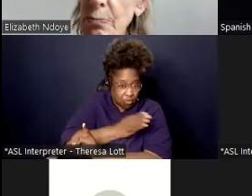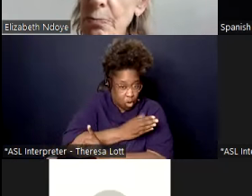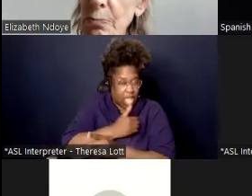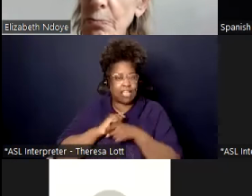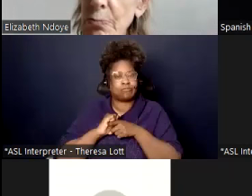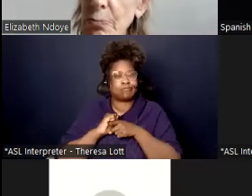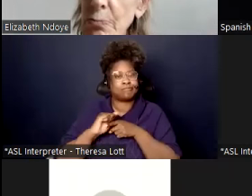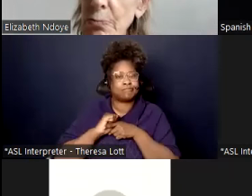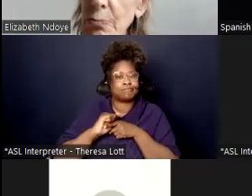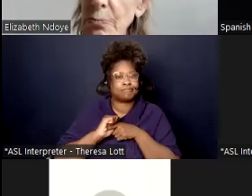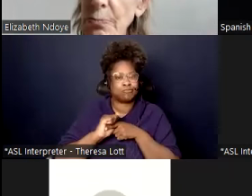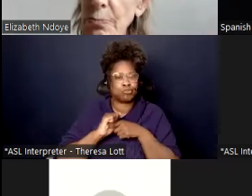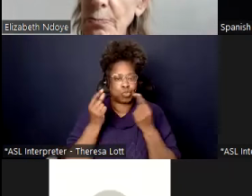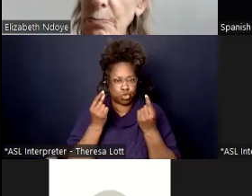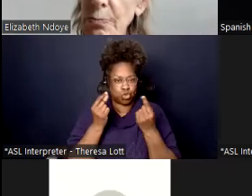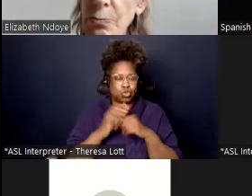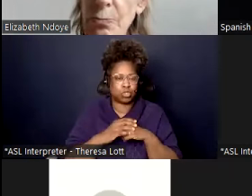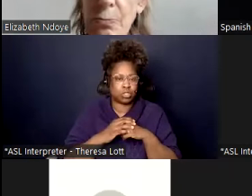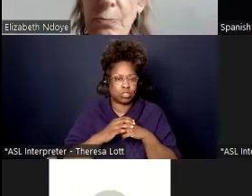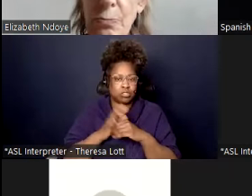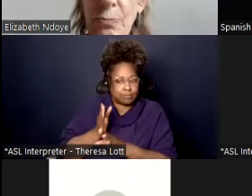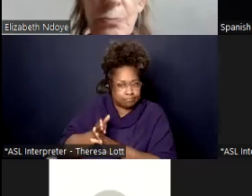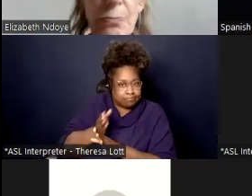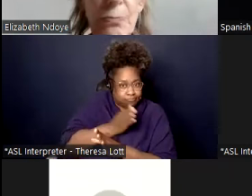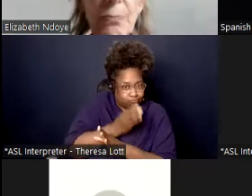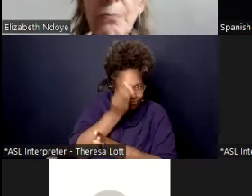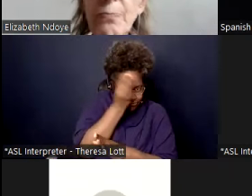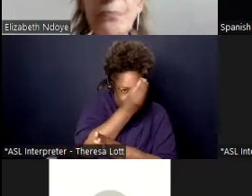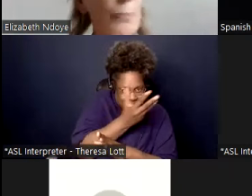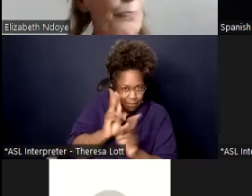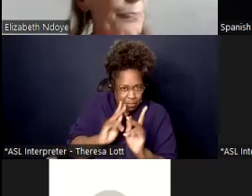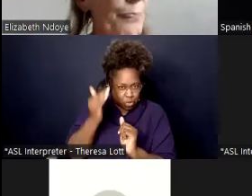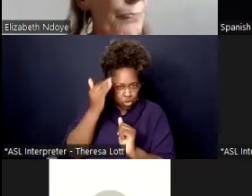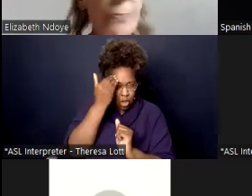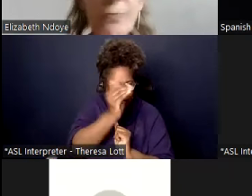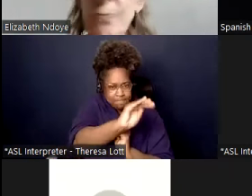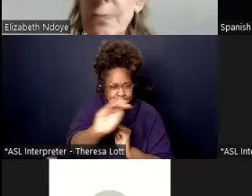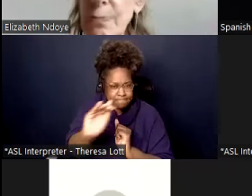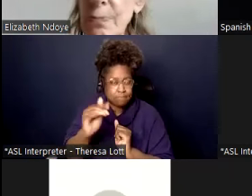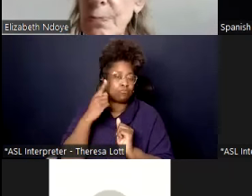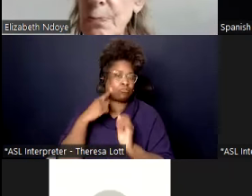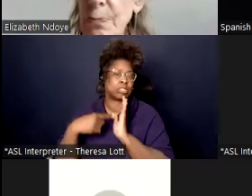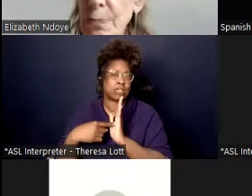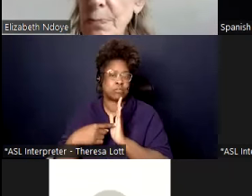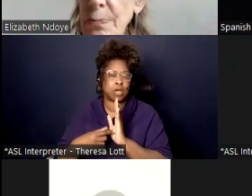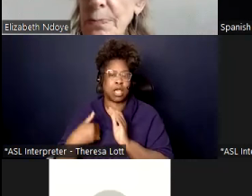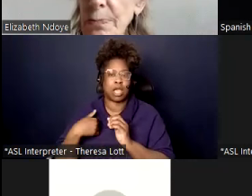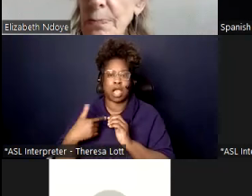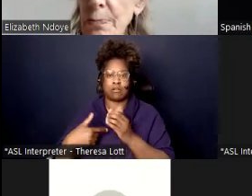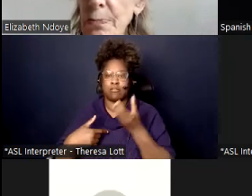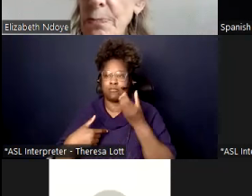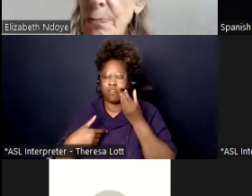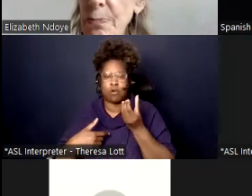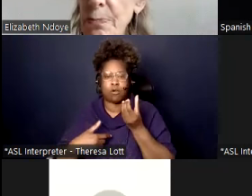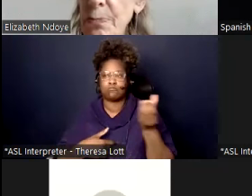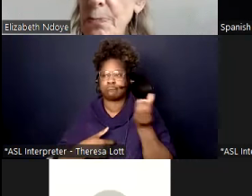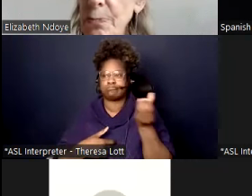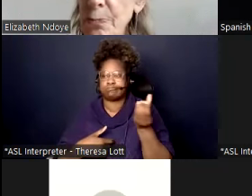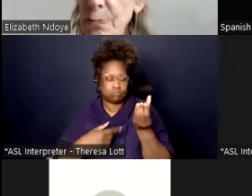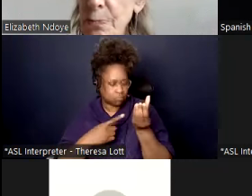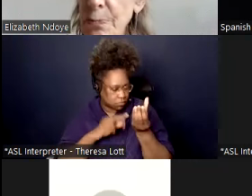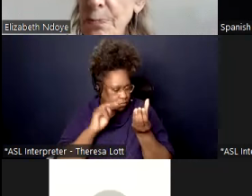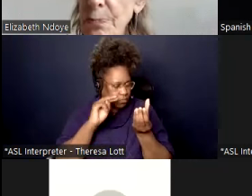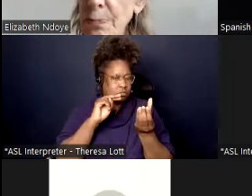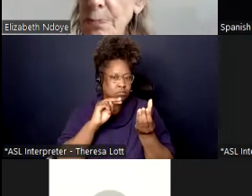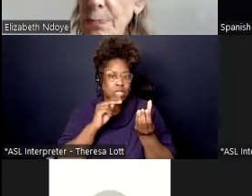know about the potential dangers, right? So I might get an alert from the National Weather Center about the Passaic,